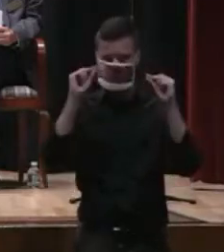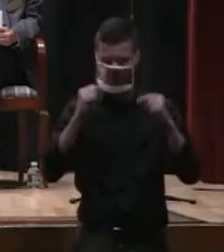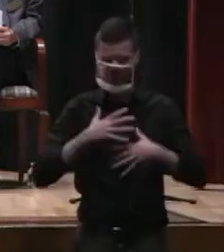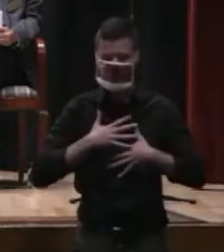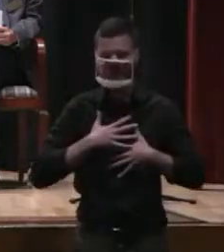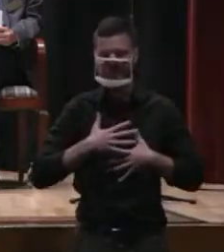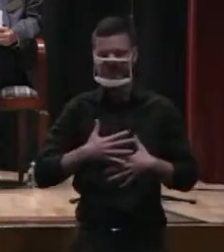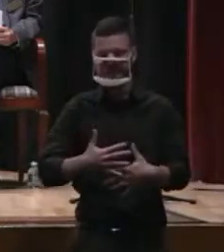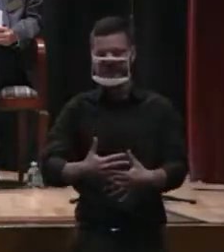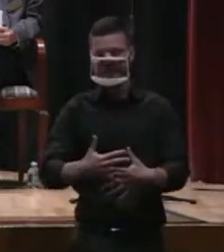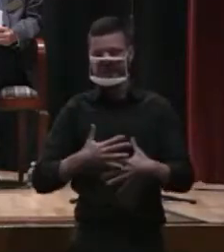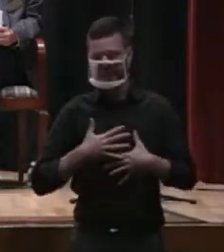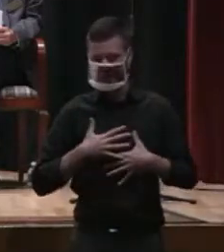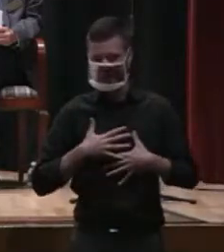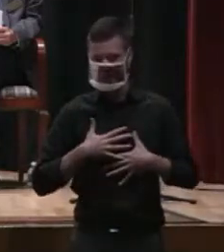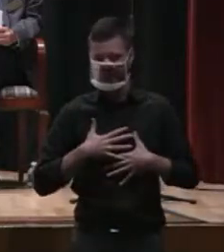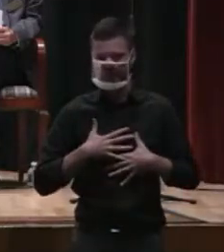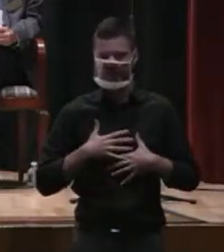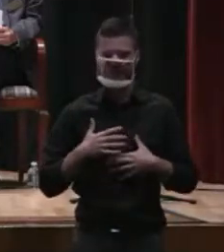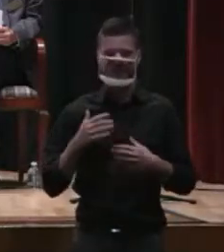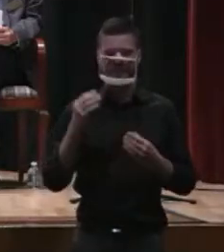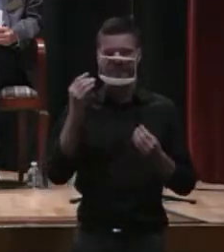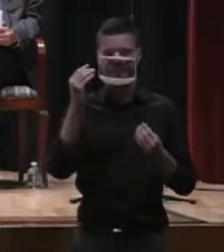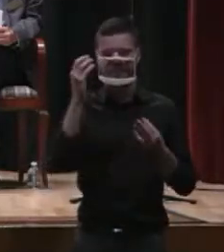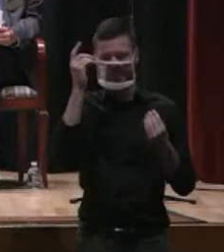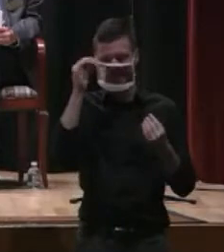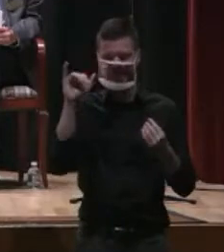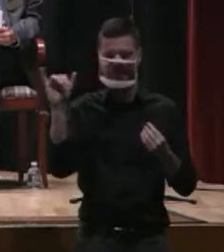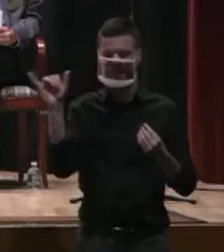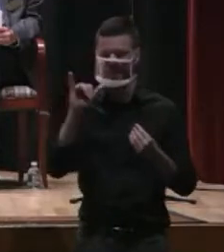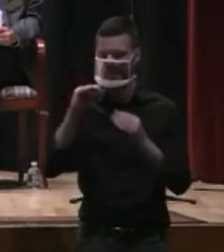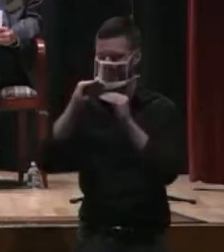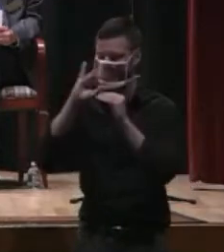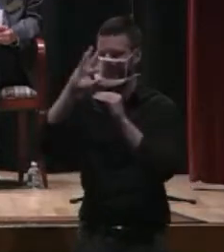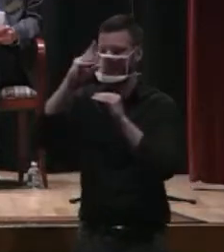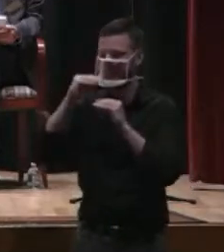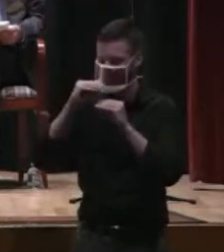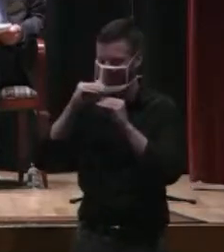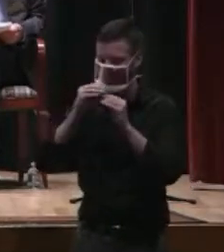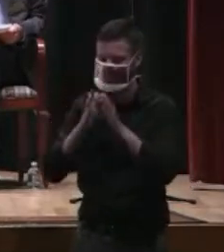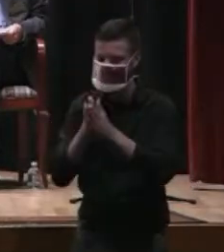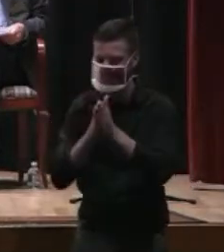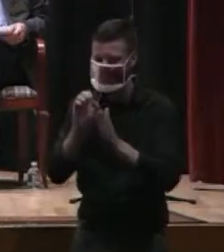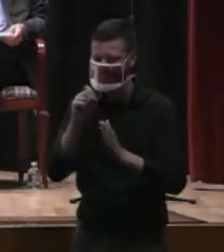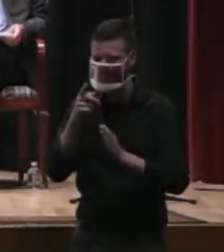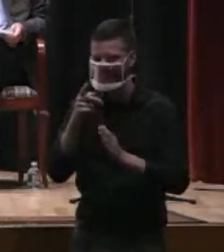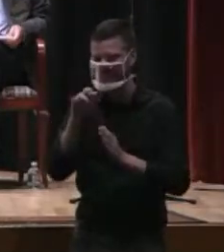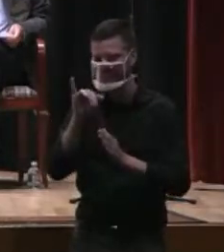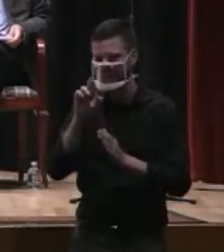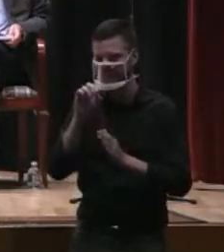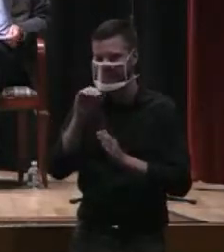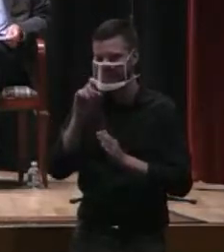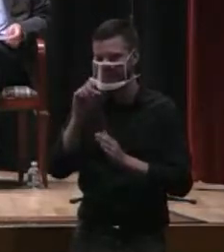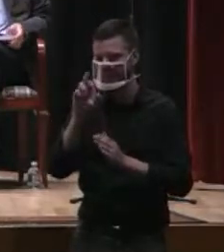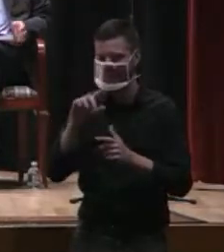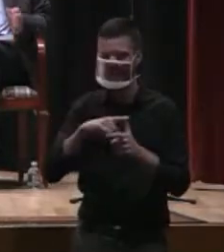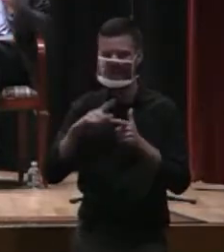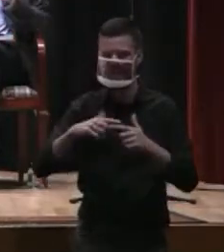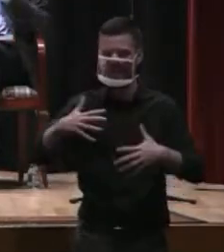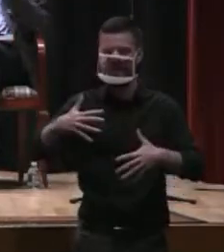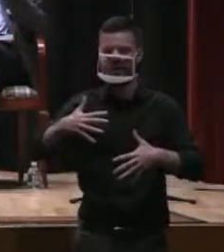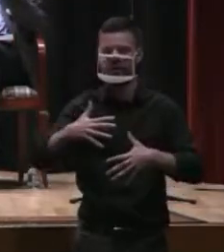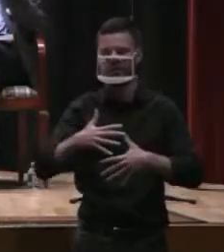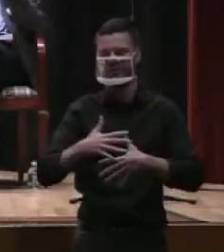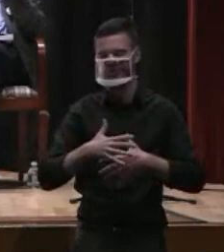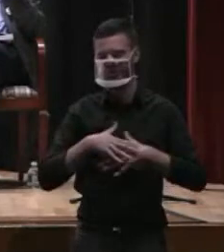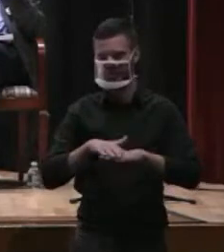breath as if you're inhaling from an incentive spirometer and let it out slowly. Now, think